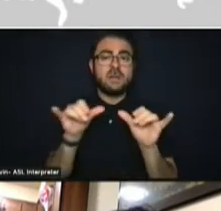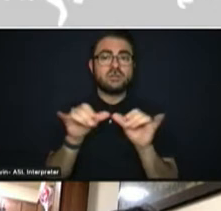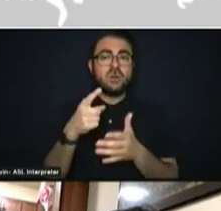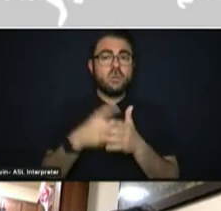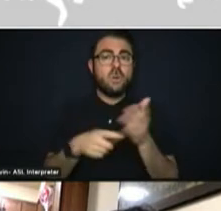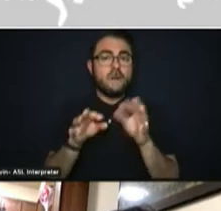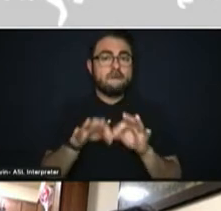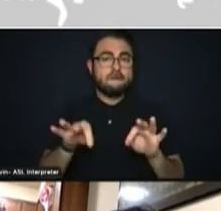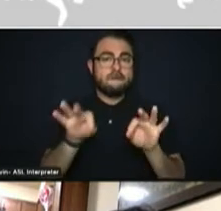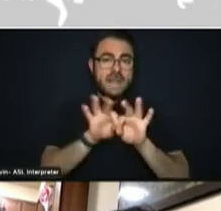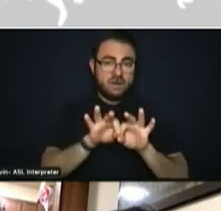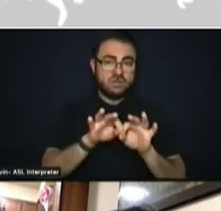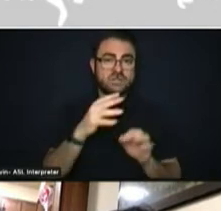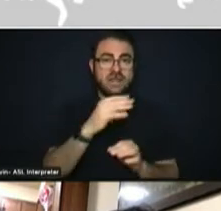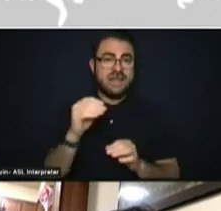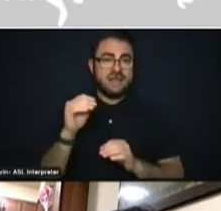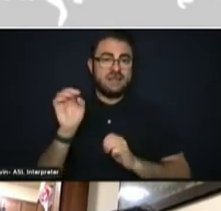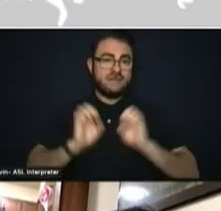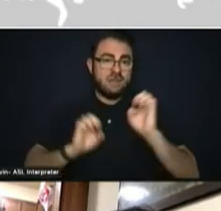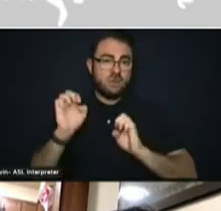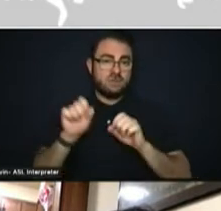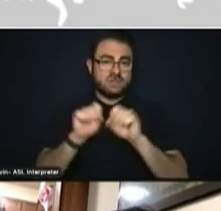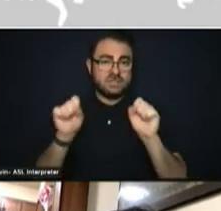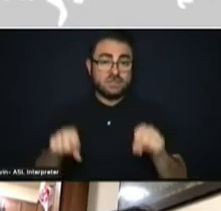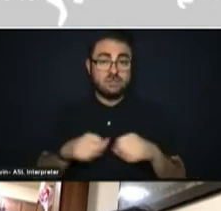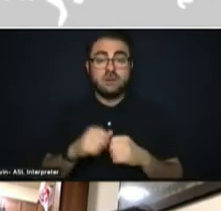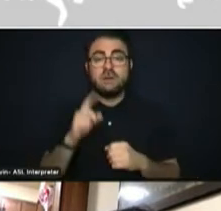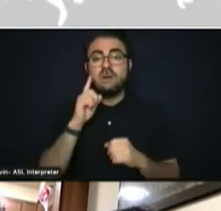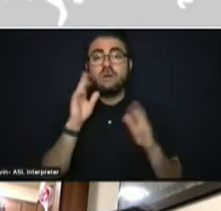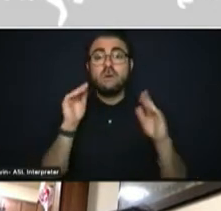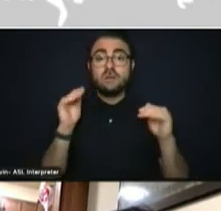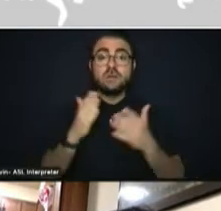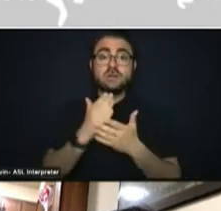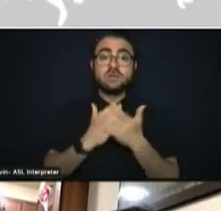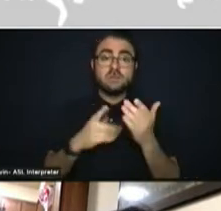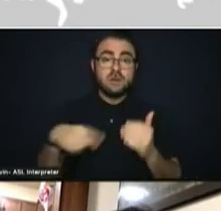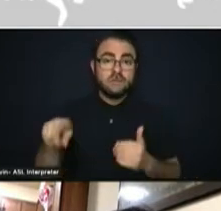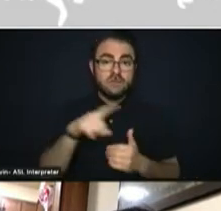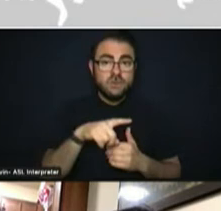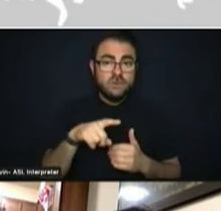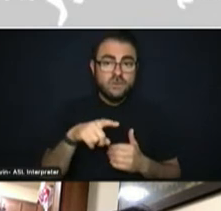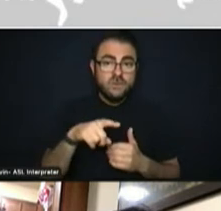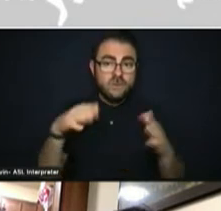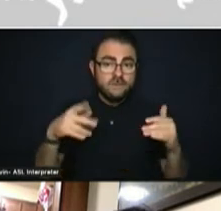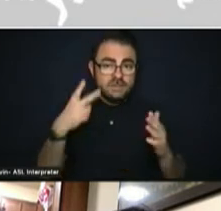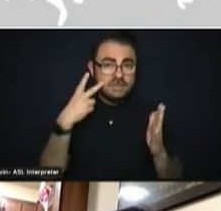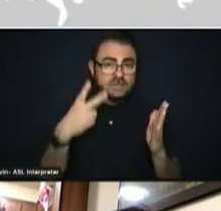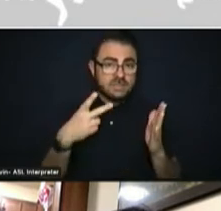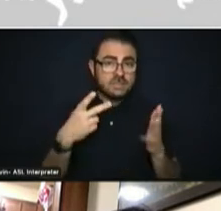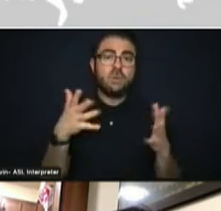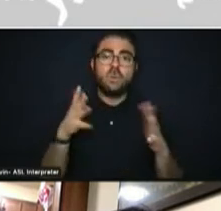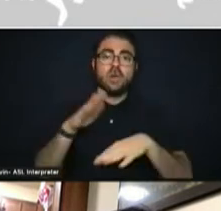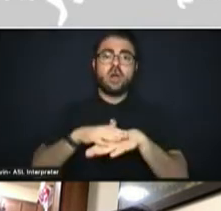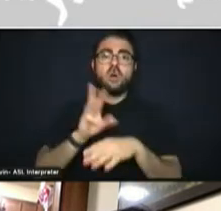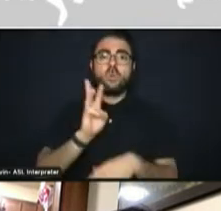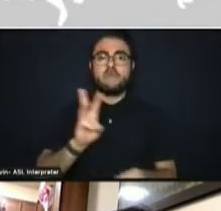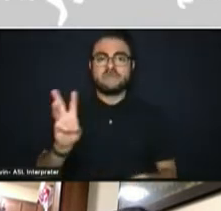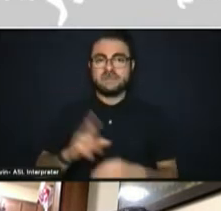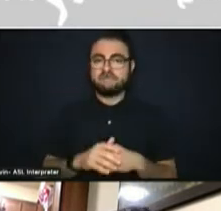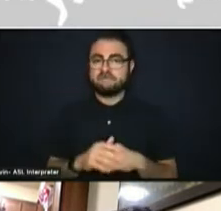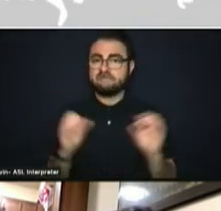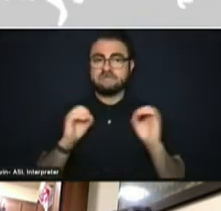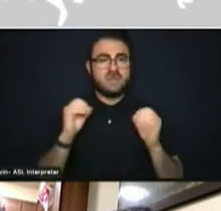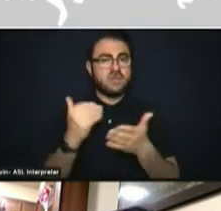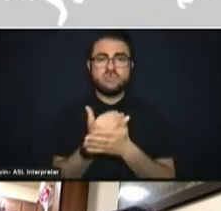System. Hopefully some of you have a chance to glance at it. If you haven't, it is posted on our website. It's nothing new at this point. I've talked about this